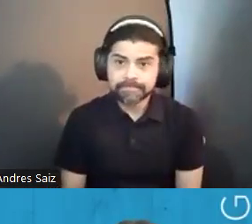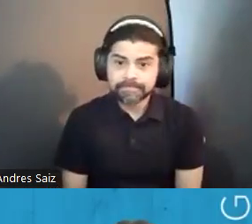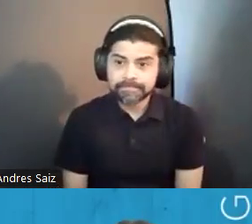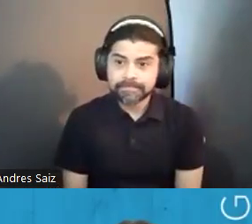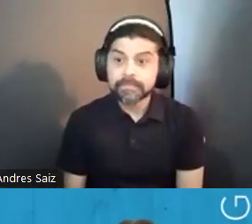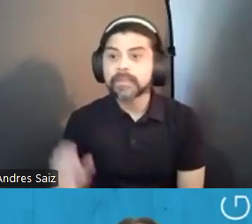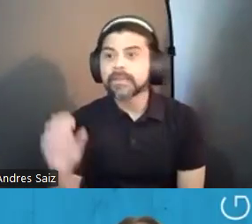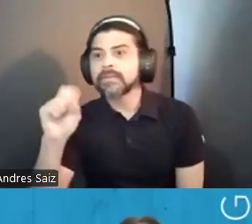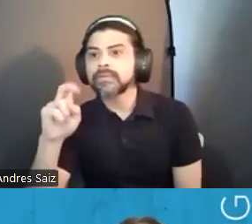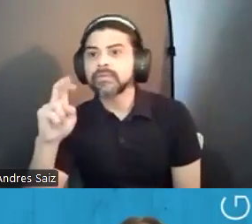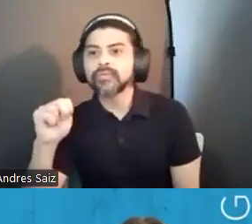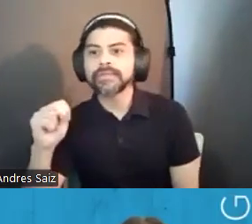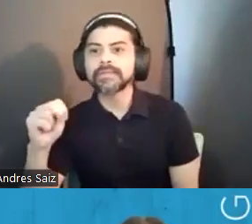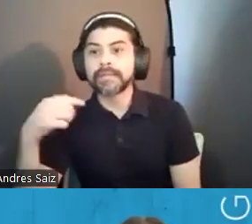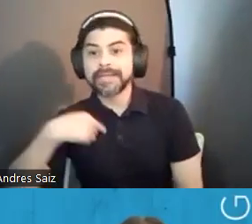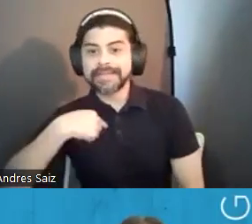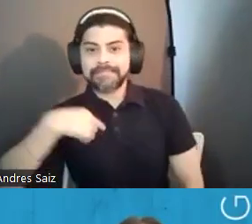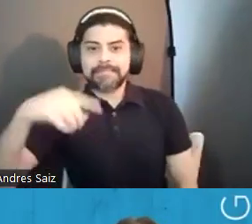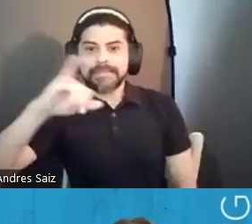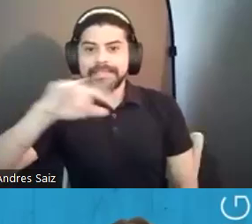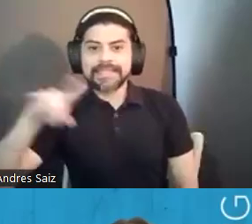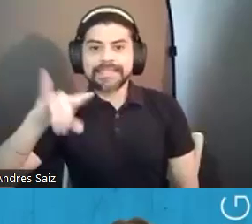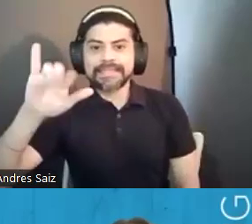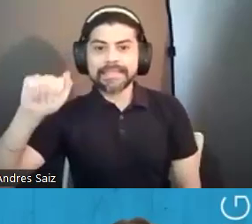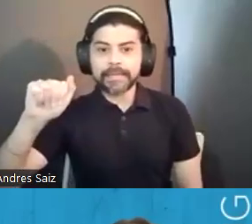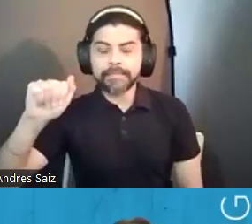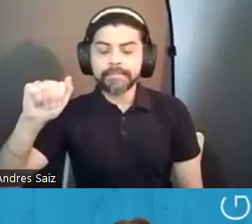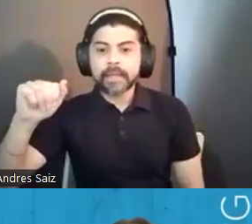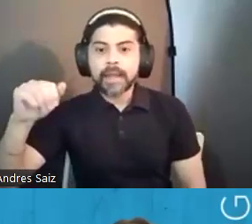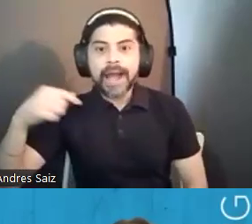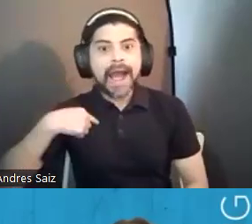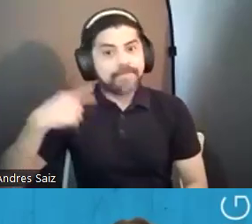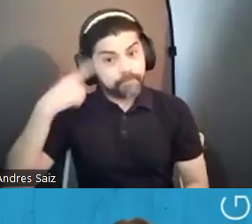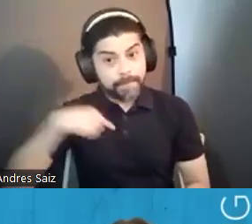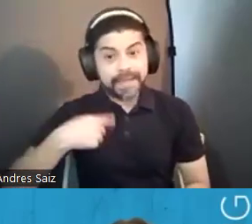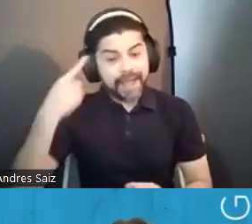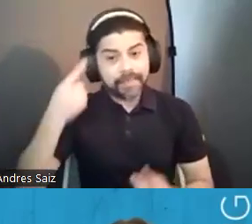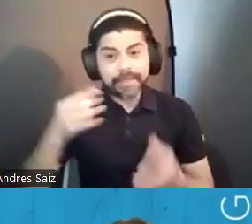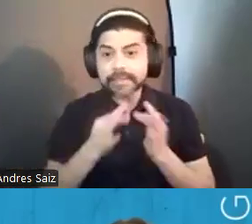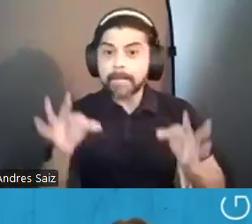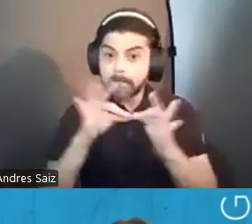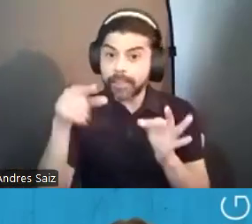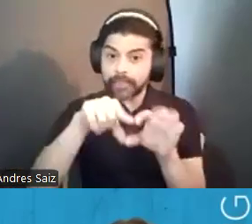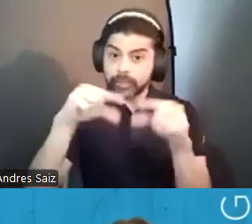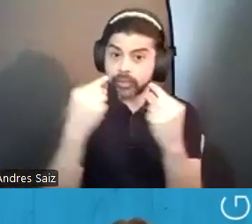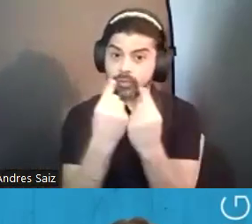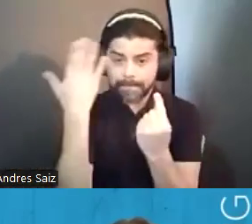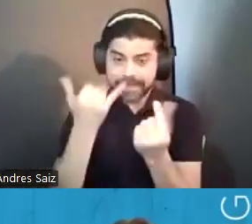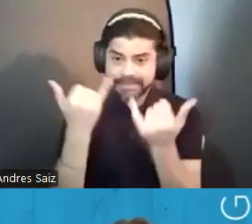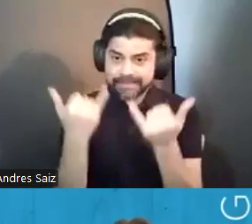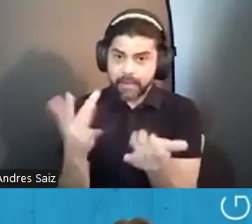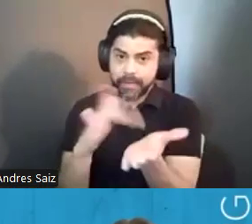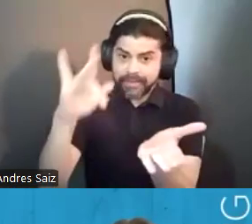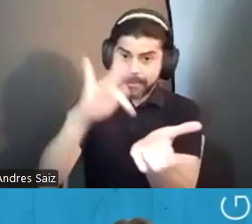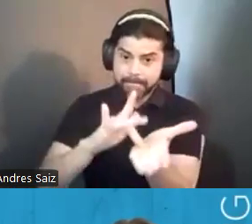Susan, this is Zia. Yes, I Zia. think it's important for this group, given that we're at the midpoint and we'll be